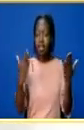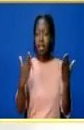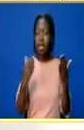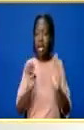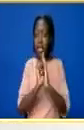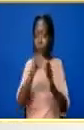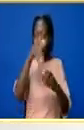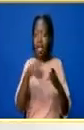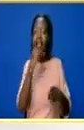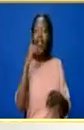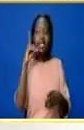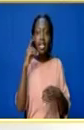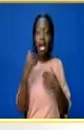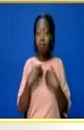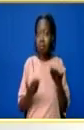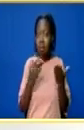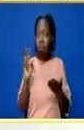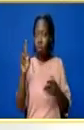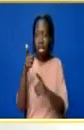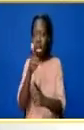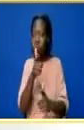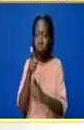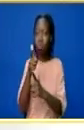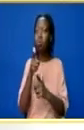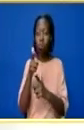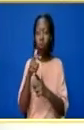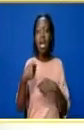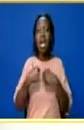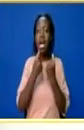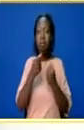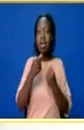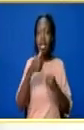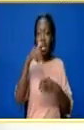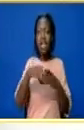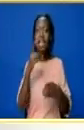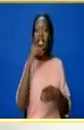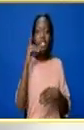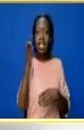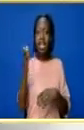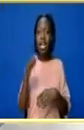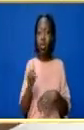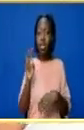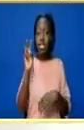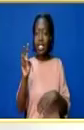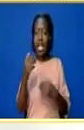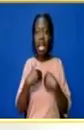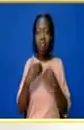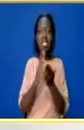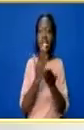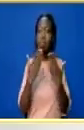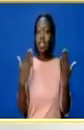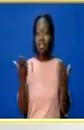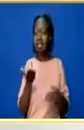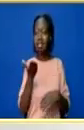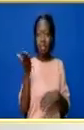No. Or you have ever watched a video clip of maybe a movie somewhere happening somewhere in the desert? Yes. And you usually find there are things.